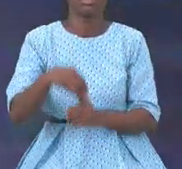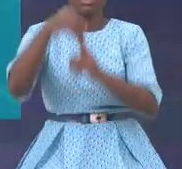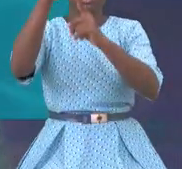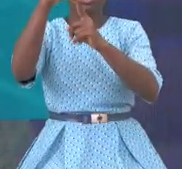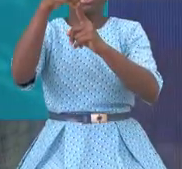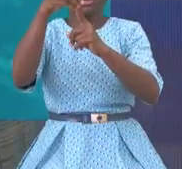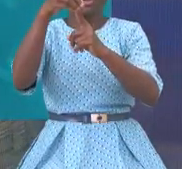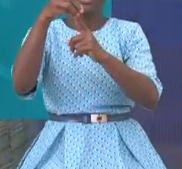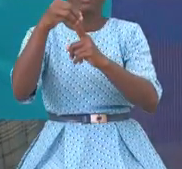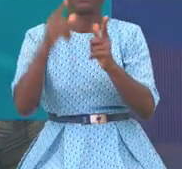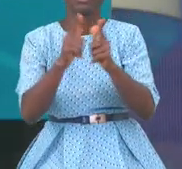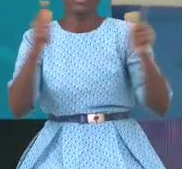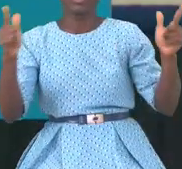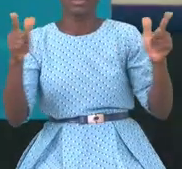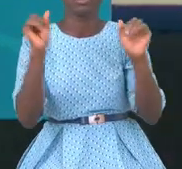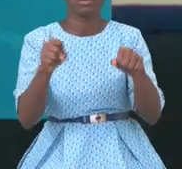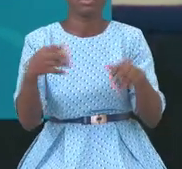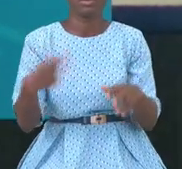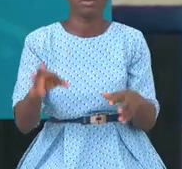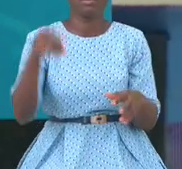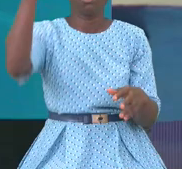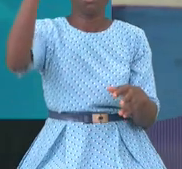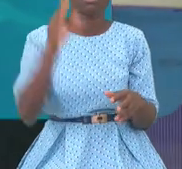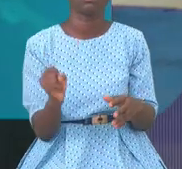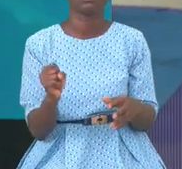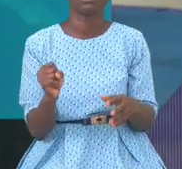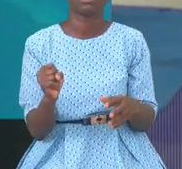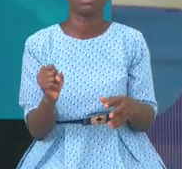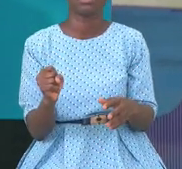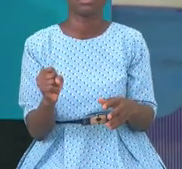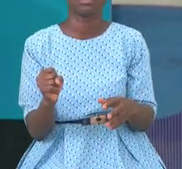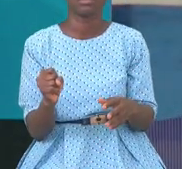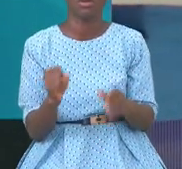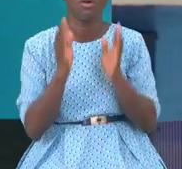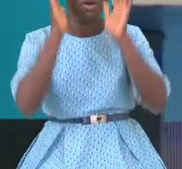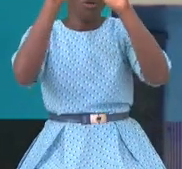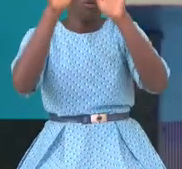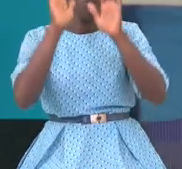God's amazing grace. Great possibilities.